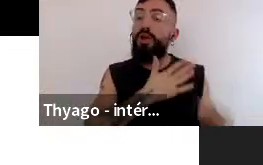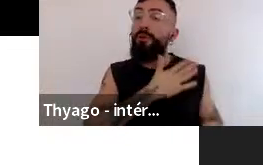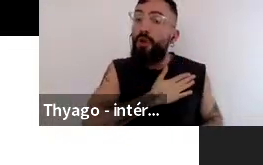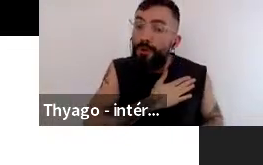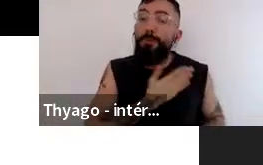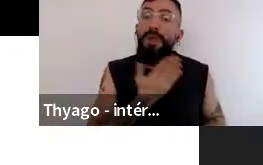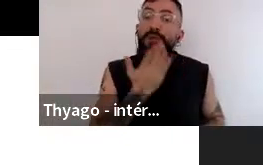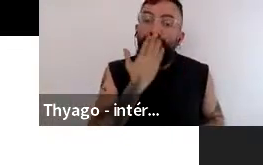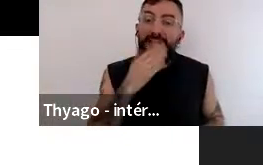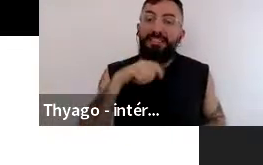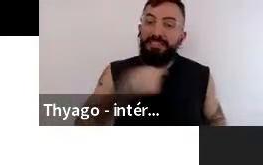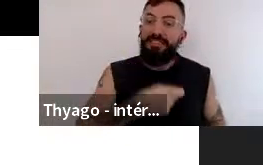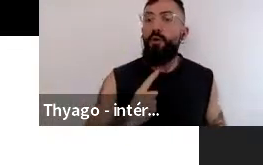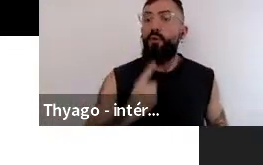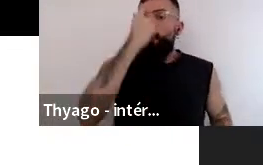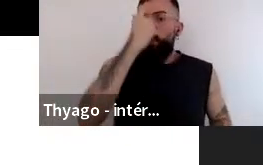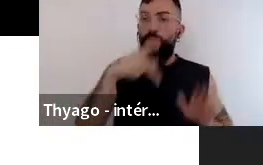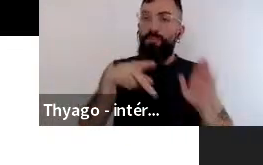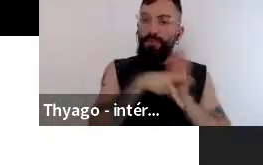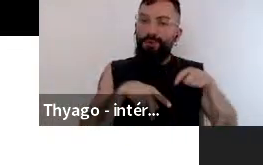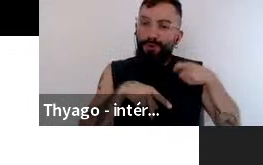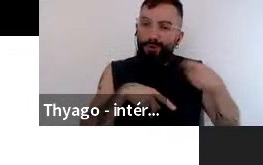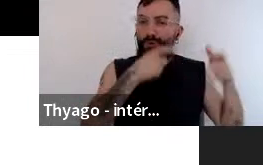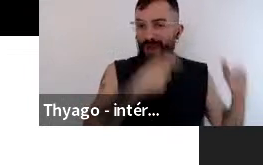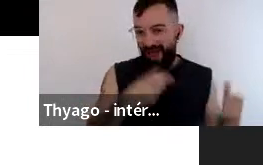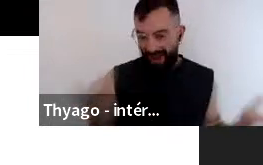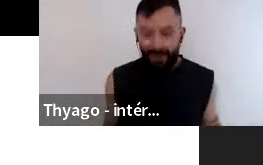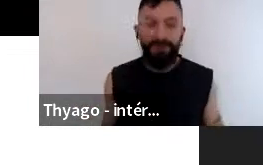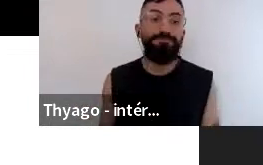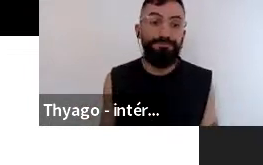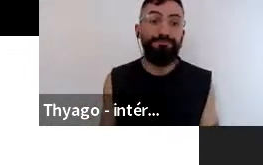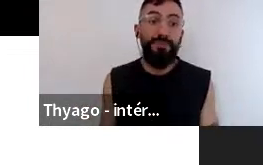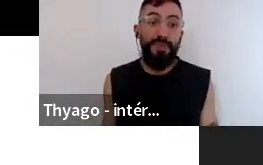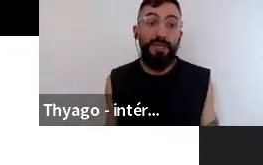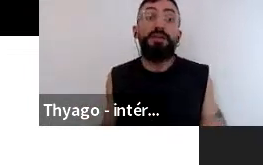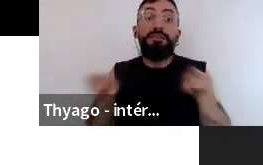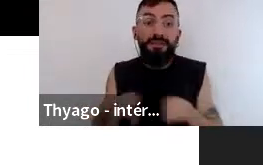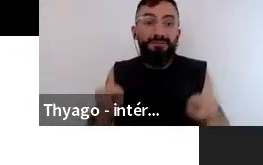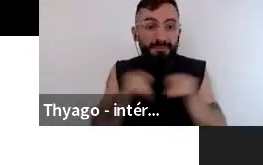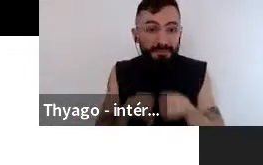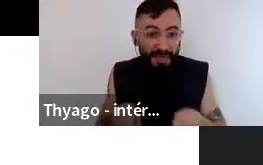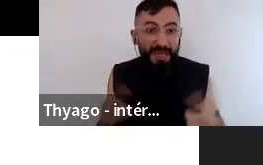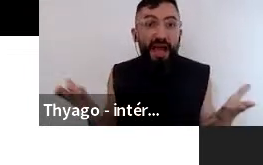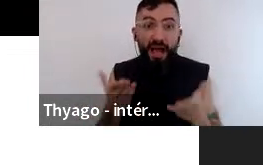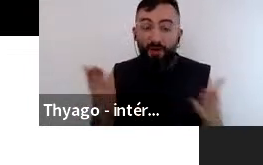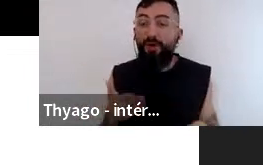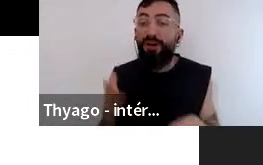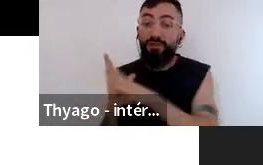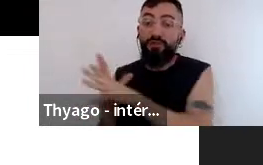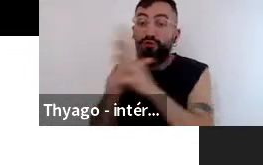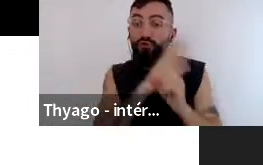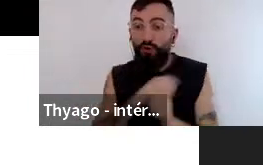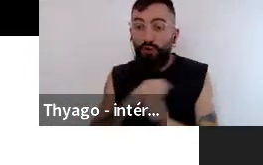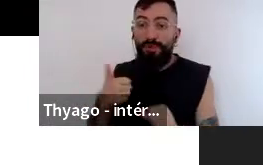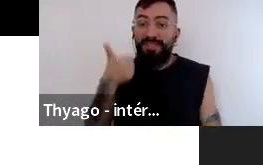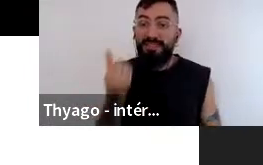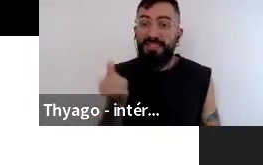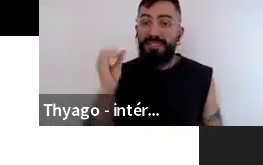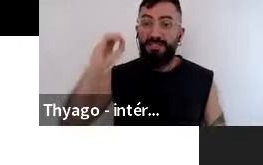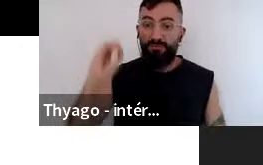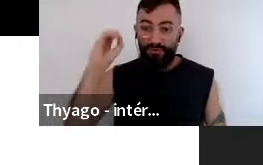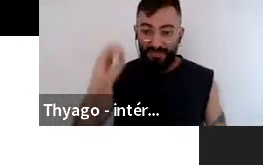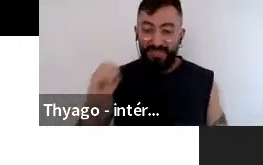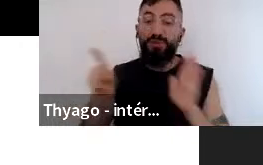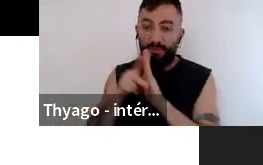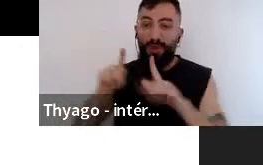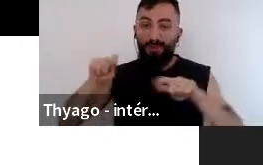places. We did find simultaneous compounds, and those